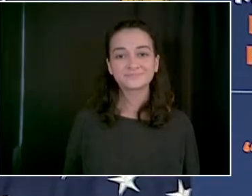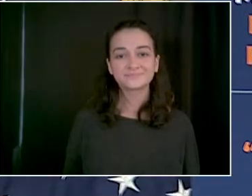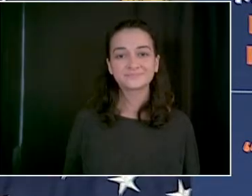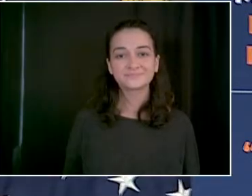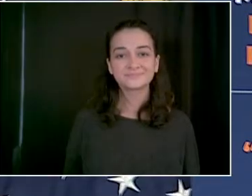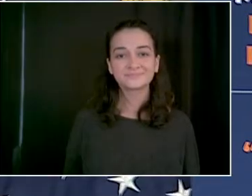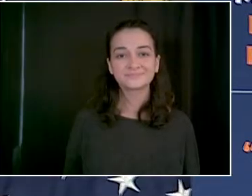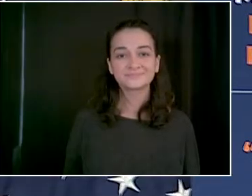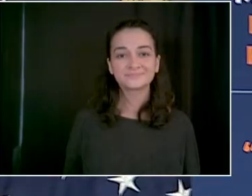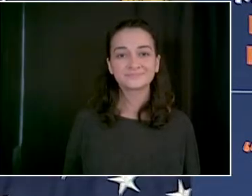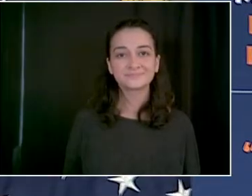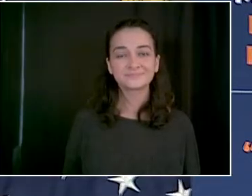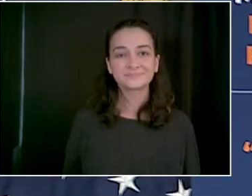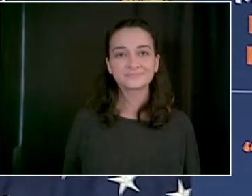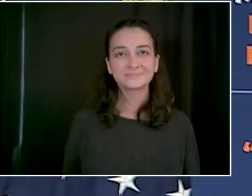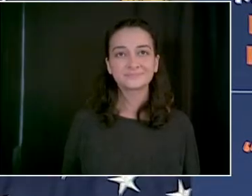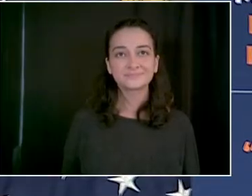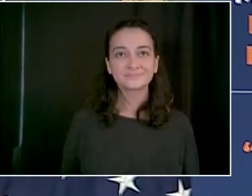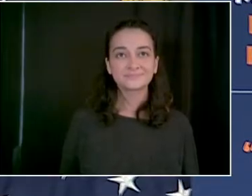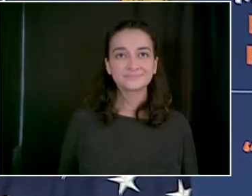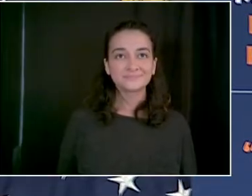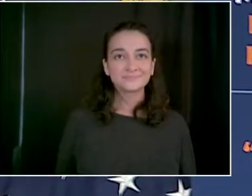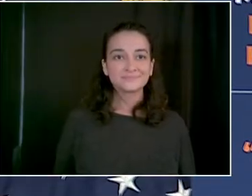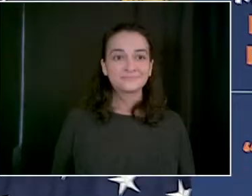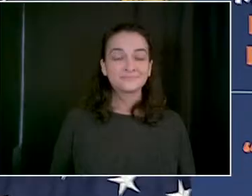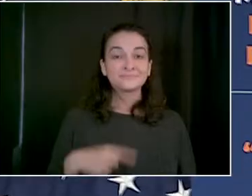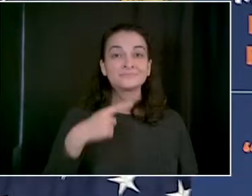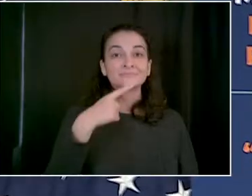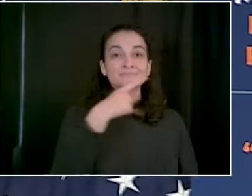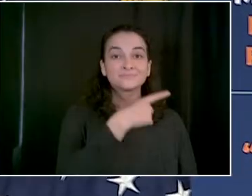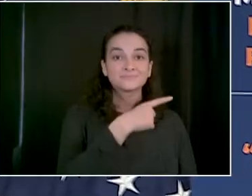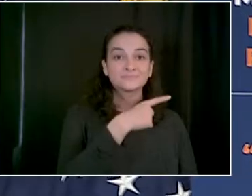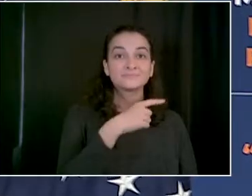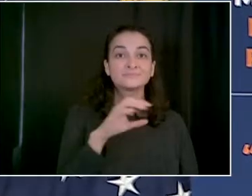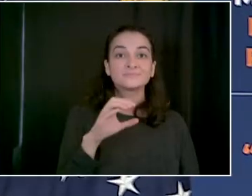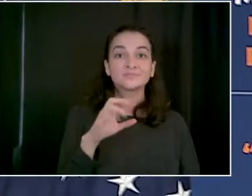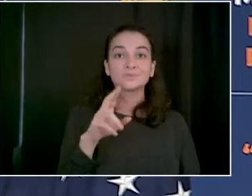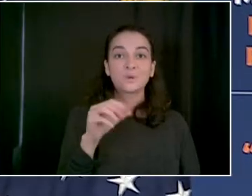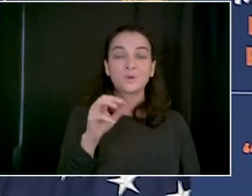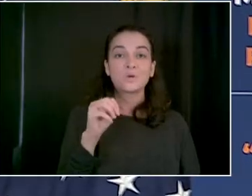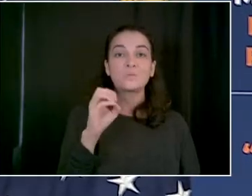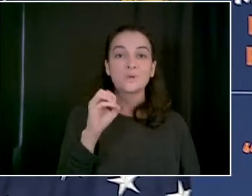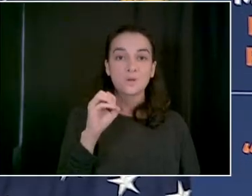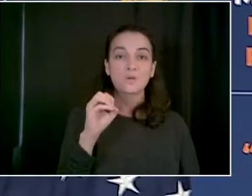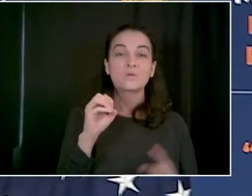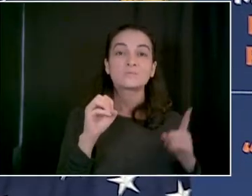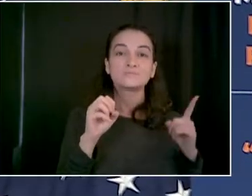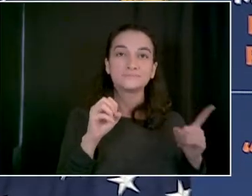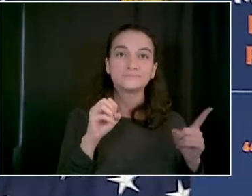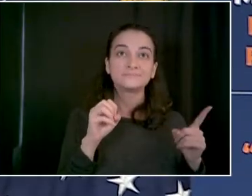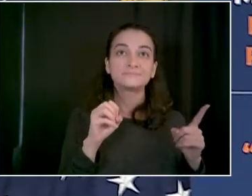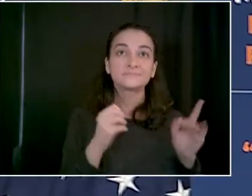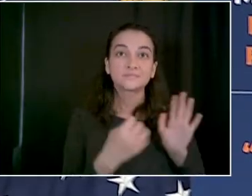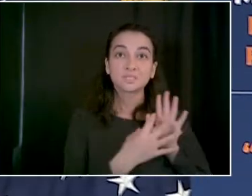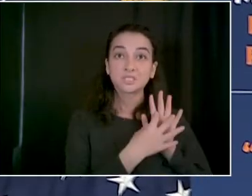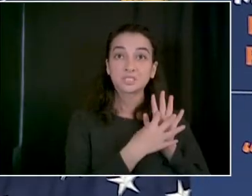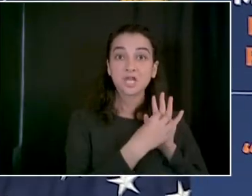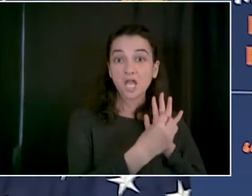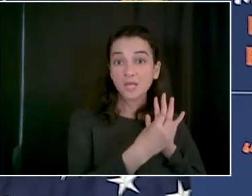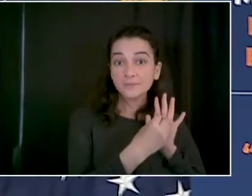doing, as we saw with his homeless report that he put